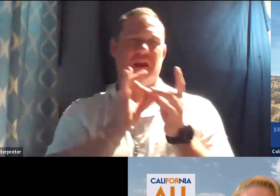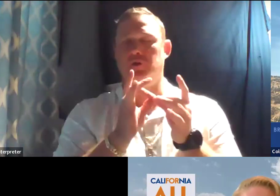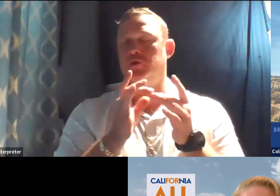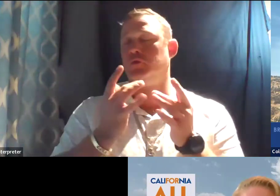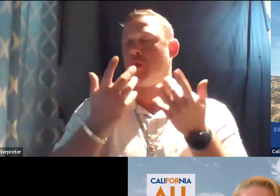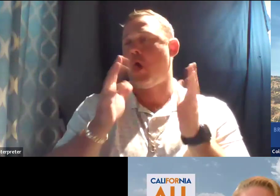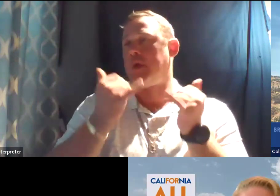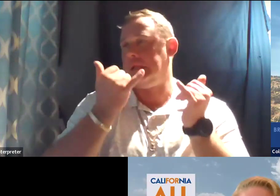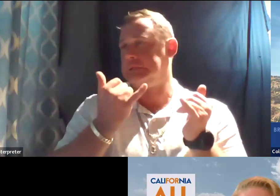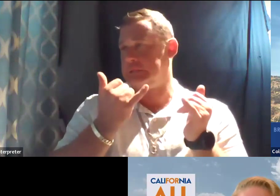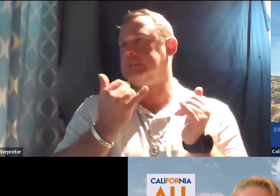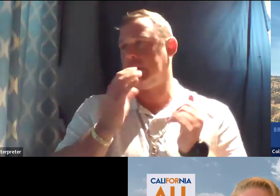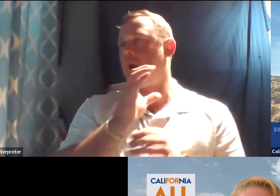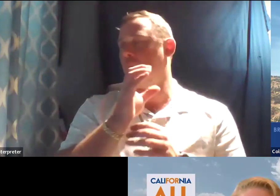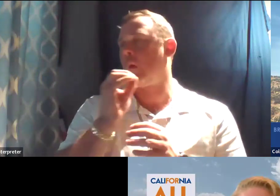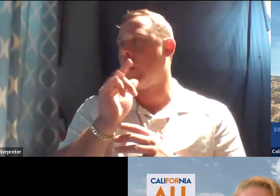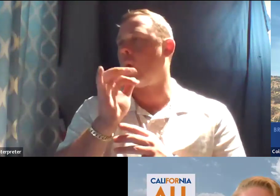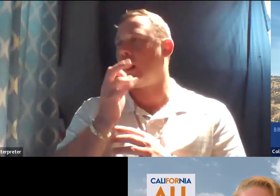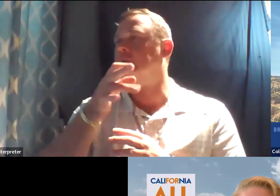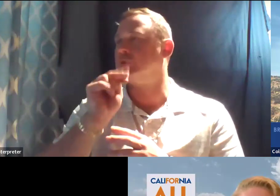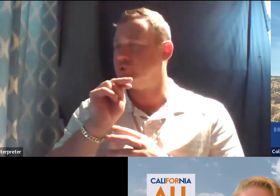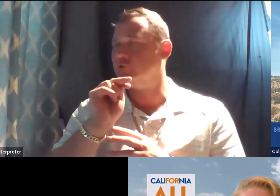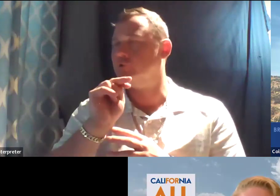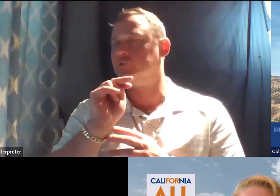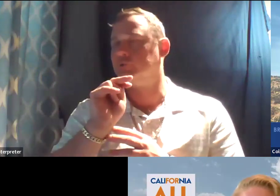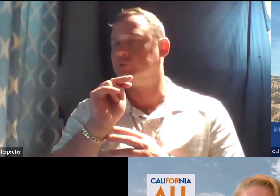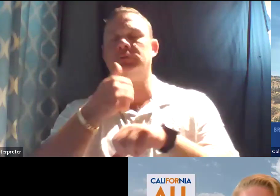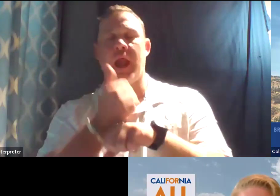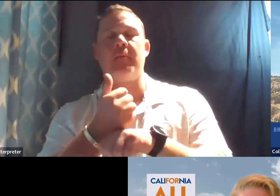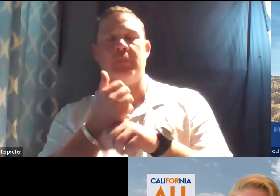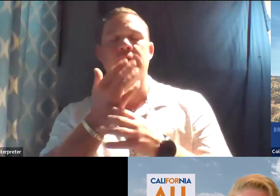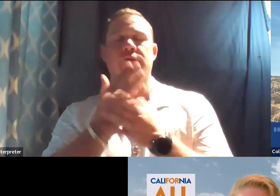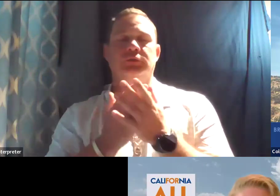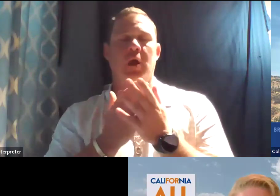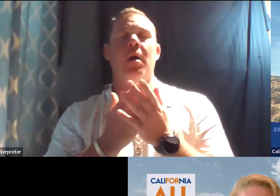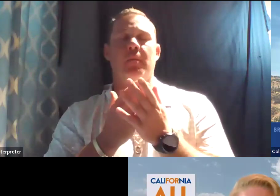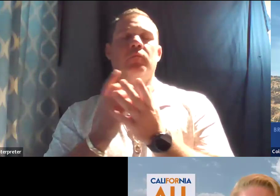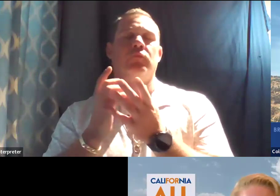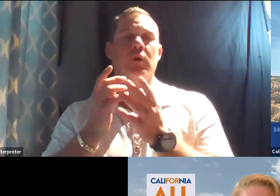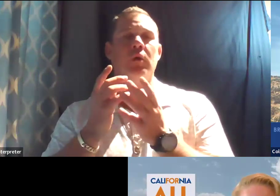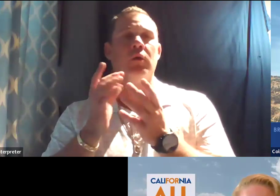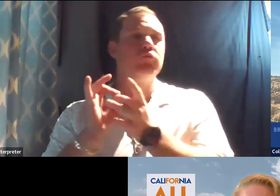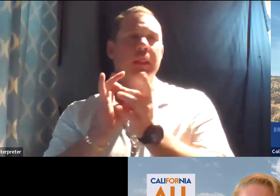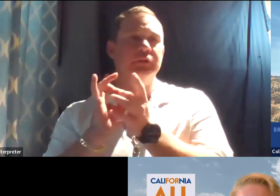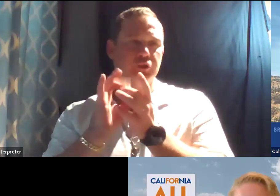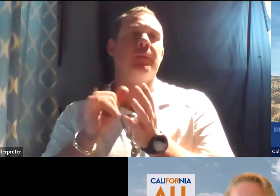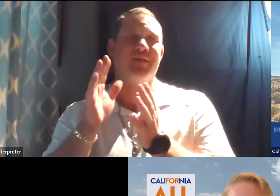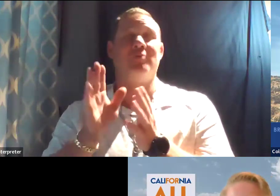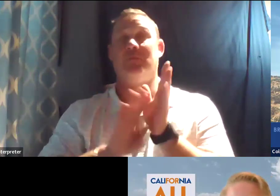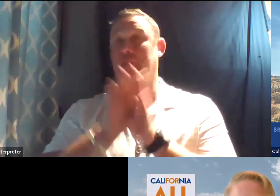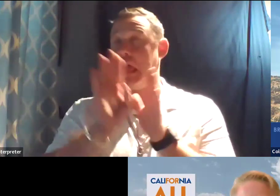coalitions, and build in some sensibility that really, as the funding gets pushed down and plans get developed